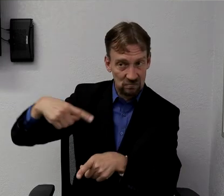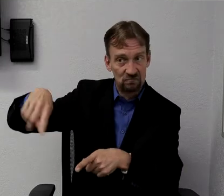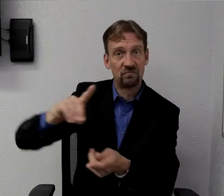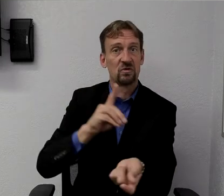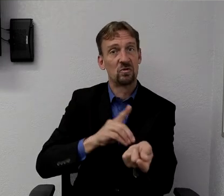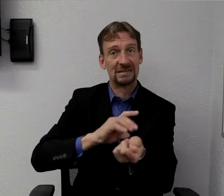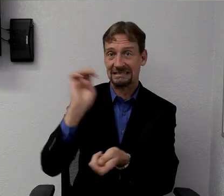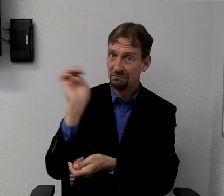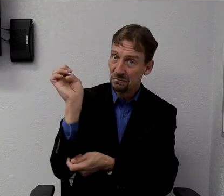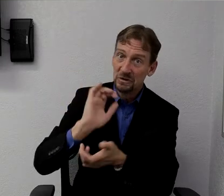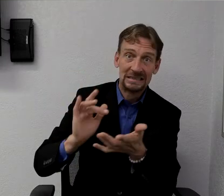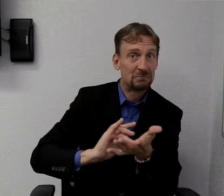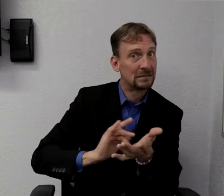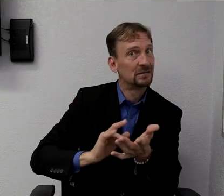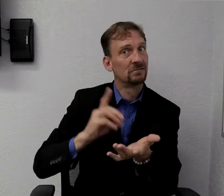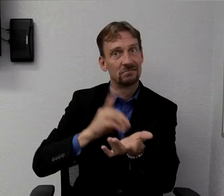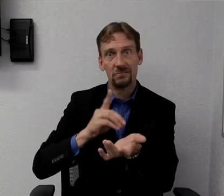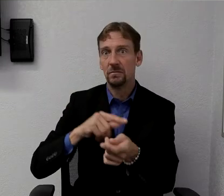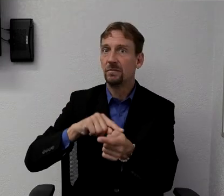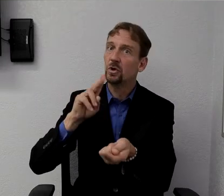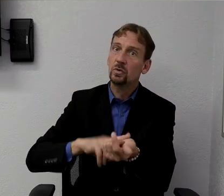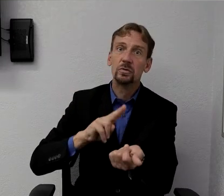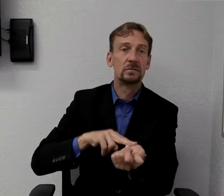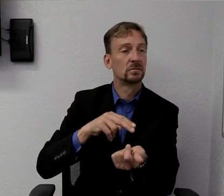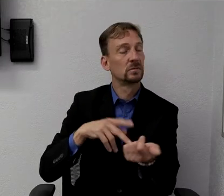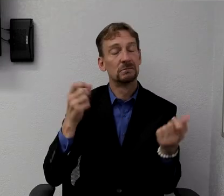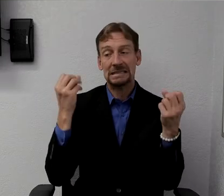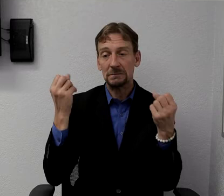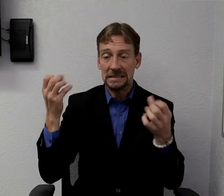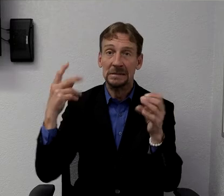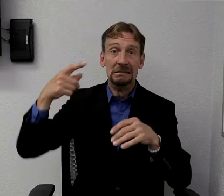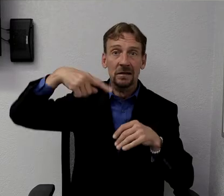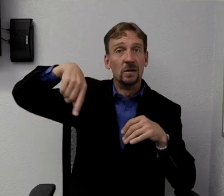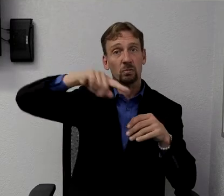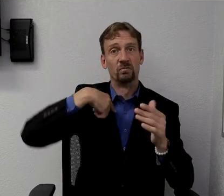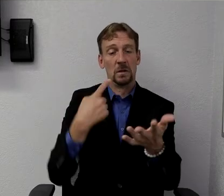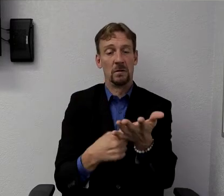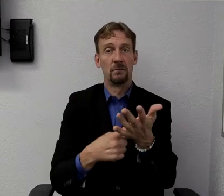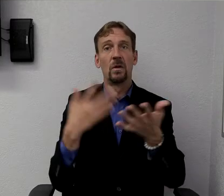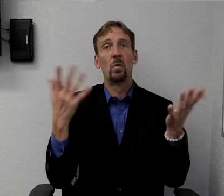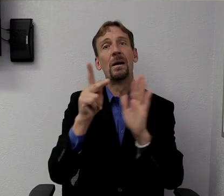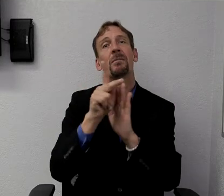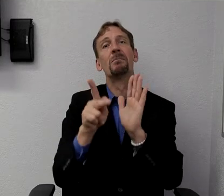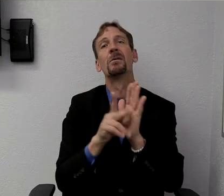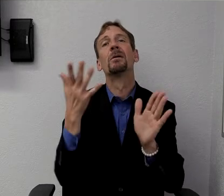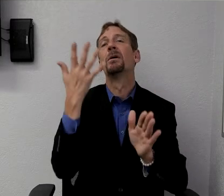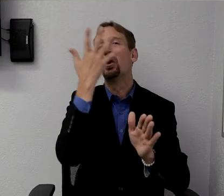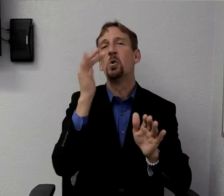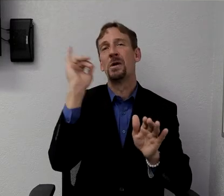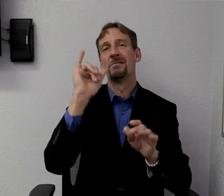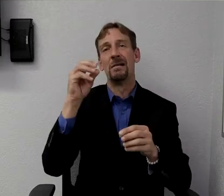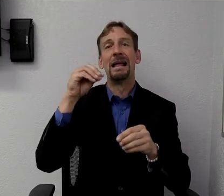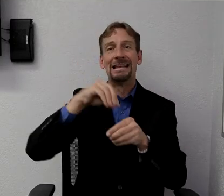physicians, nurses, on what a policy would look like here at Cahuilla Delta. A policy that you hope